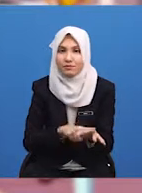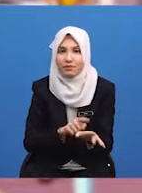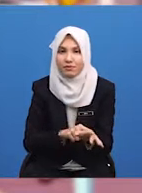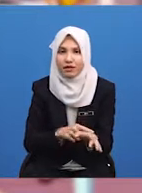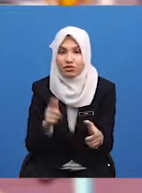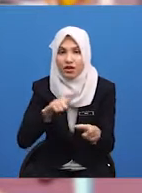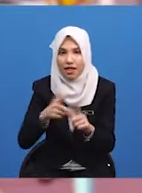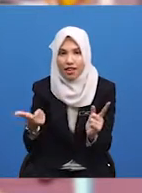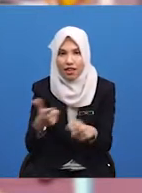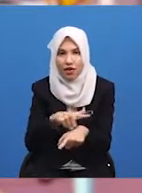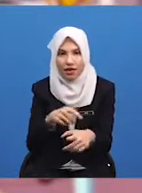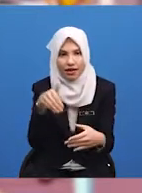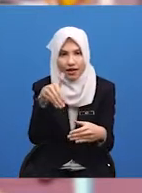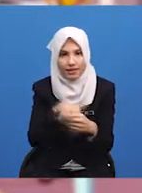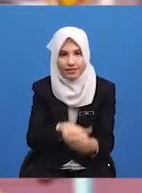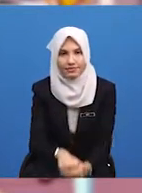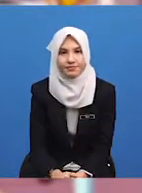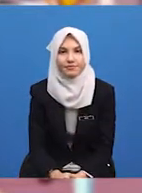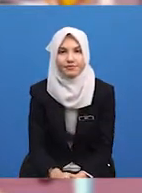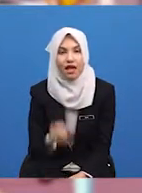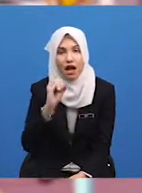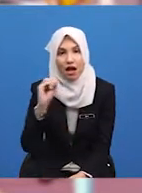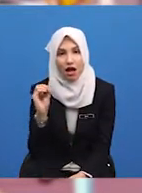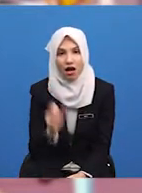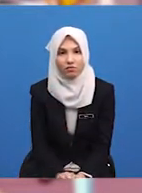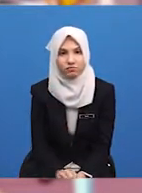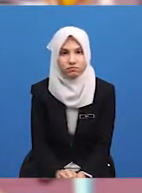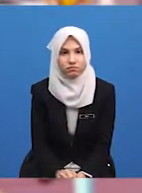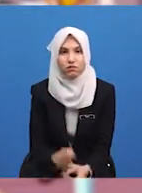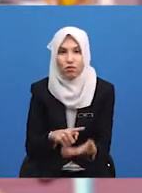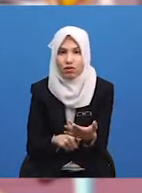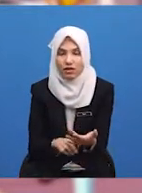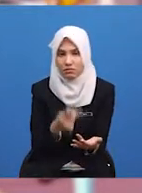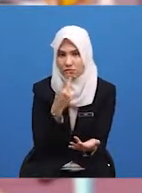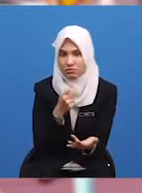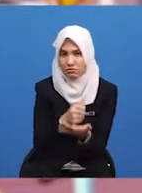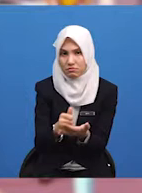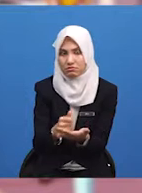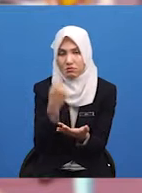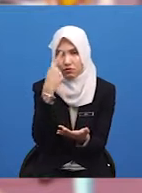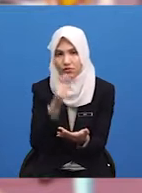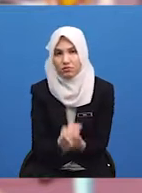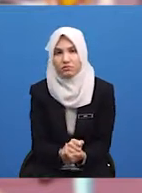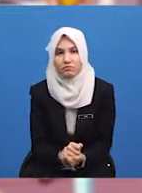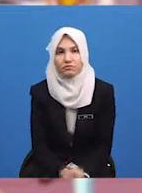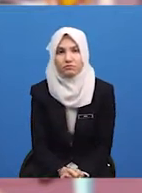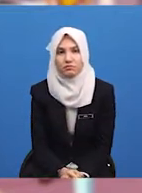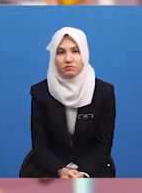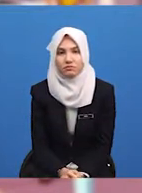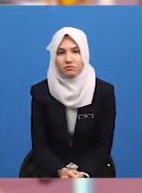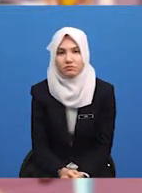you're logged in. Oh, what are the privacy settings for? To make